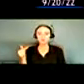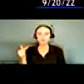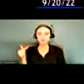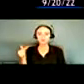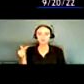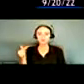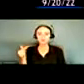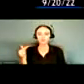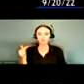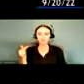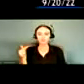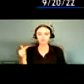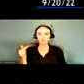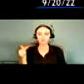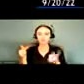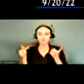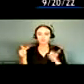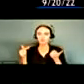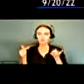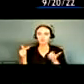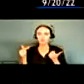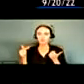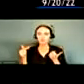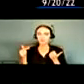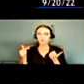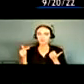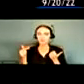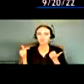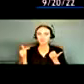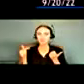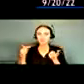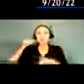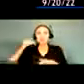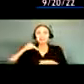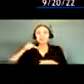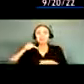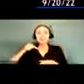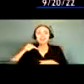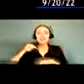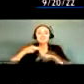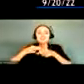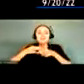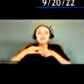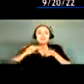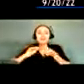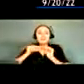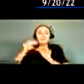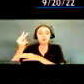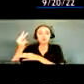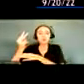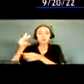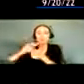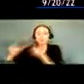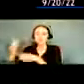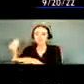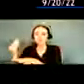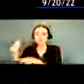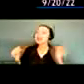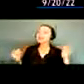Which one are we on? This is, the motion is on the block? temporaries Oh. number 2 through 14. Got it.